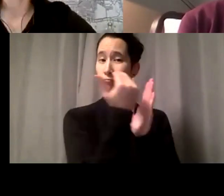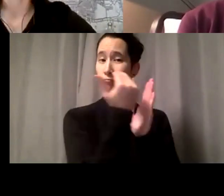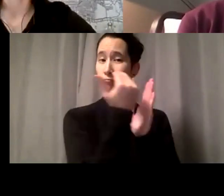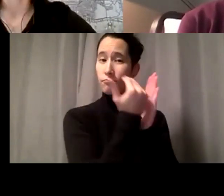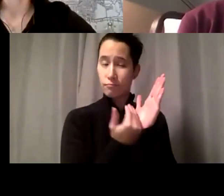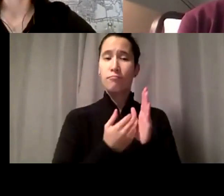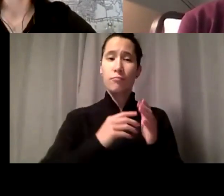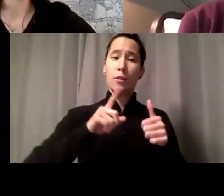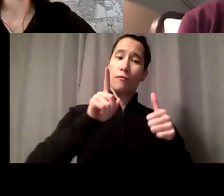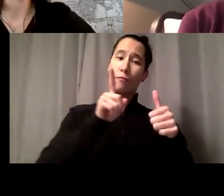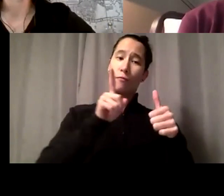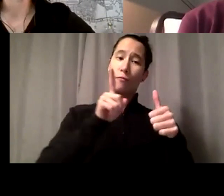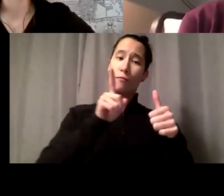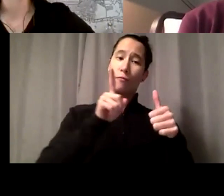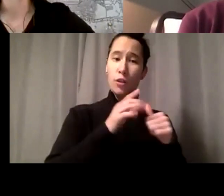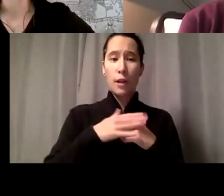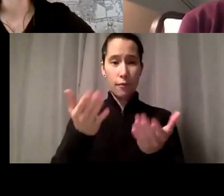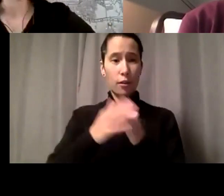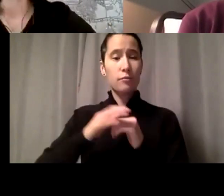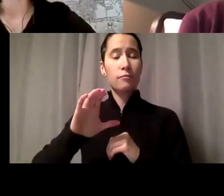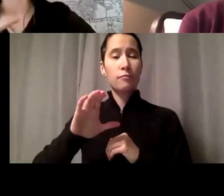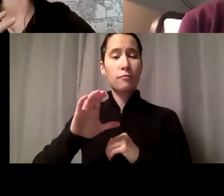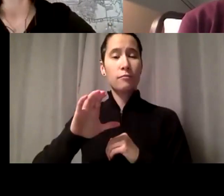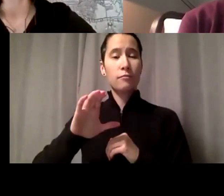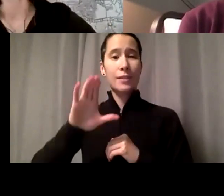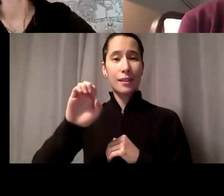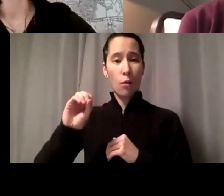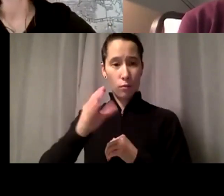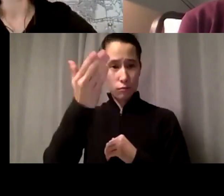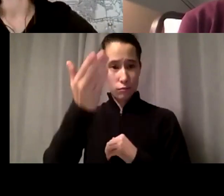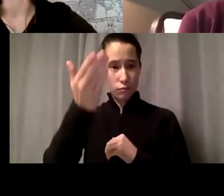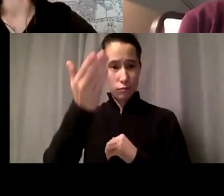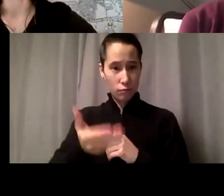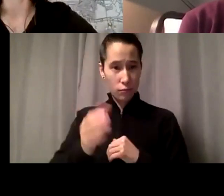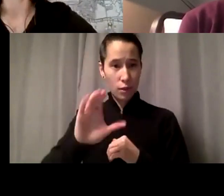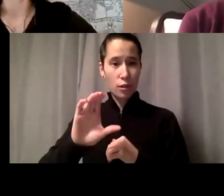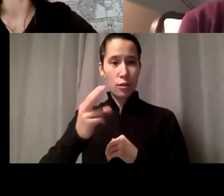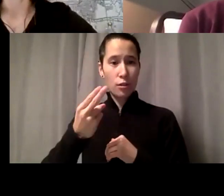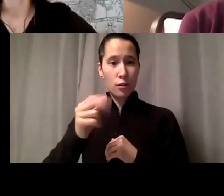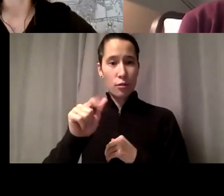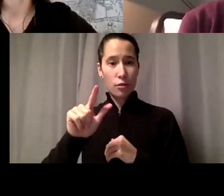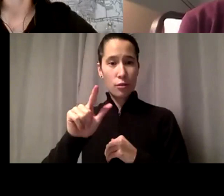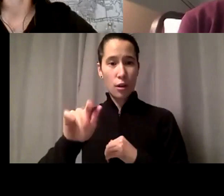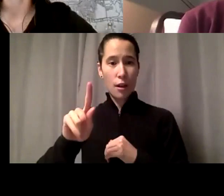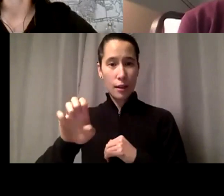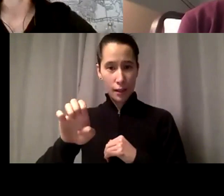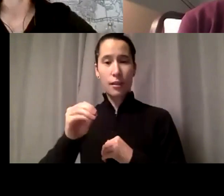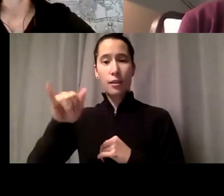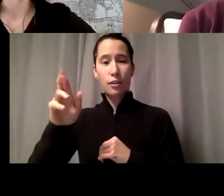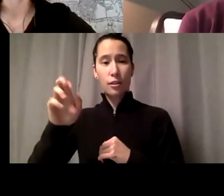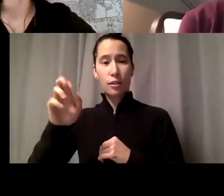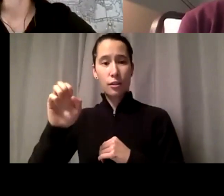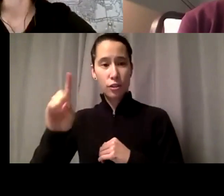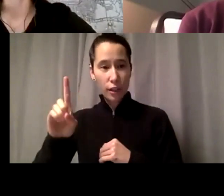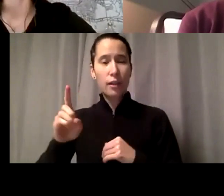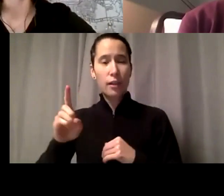CEO, Charlene Krepikavich, and she's going to speak to how VIA Sport is at the table, along with recreation, fitness, and education with